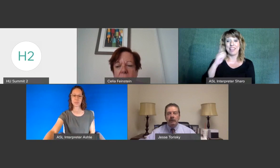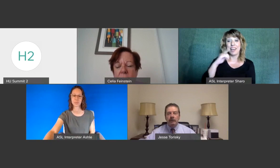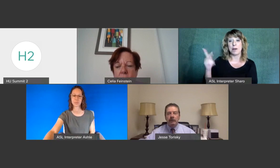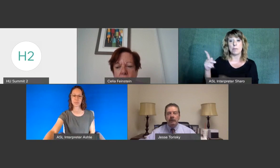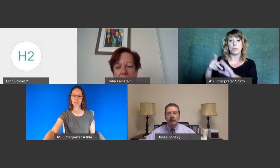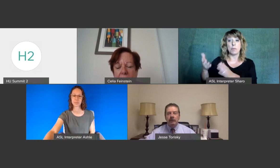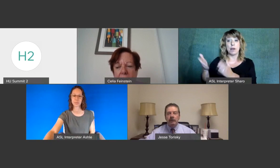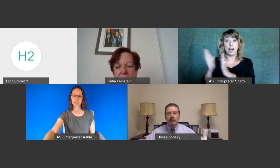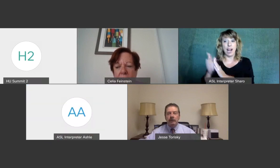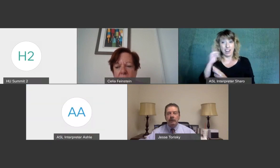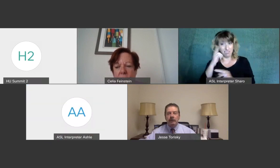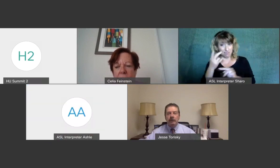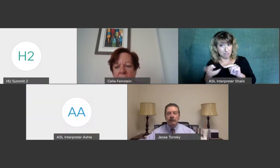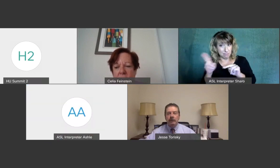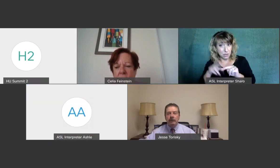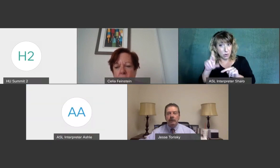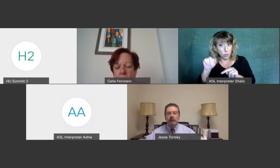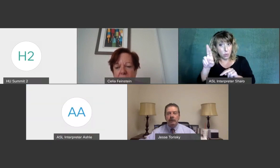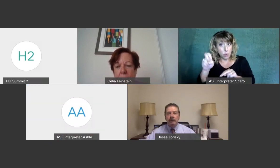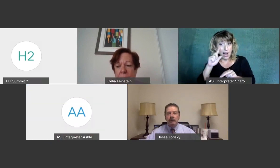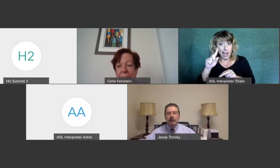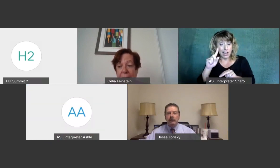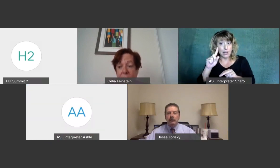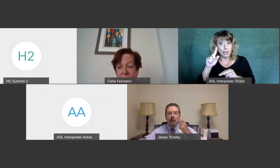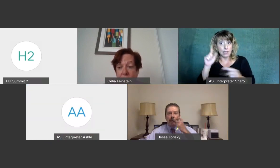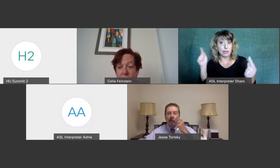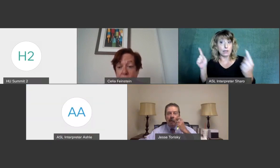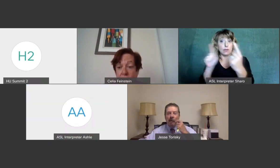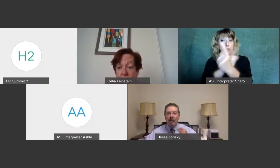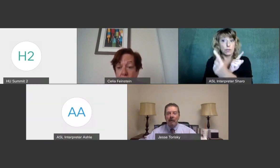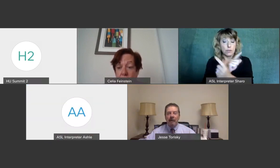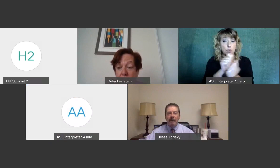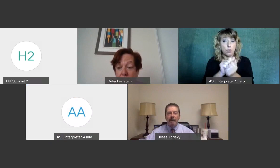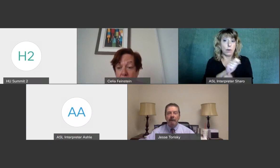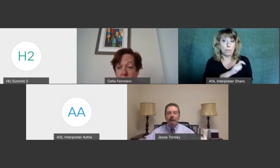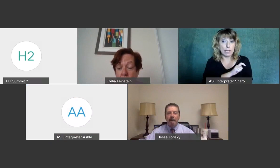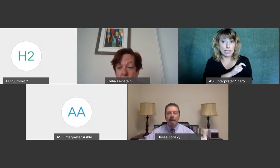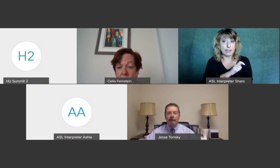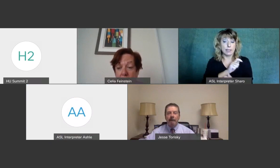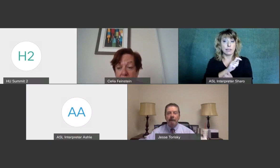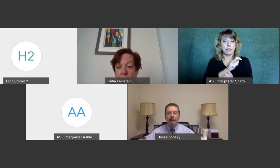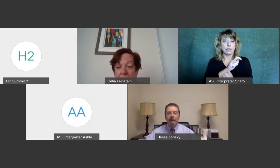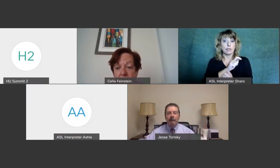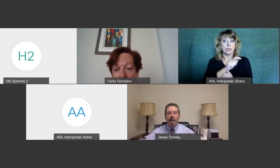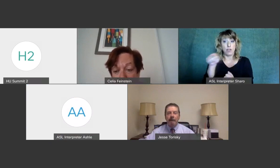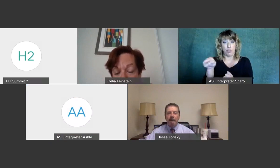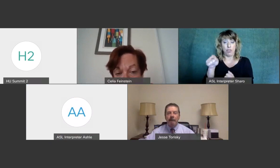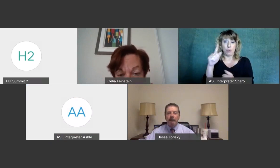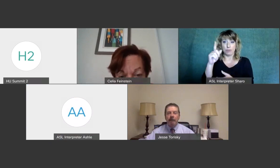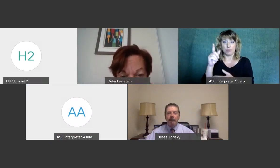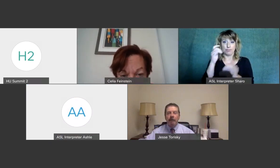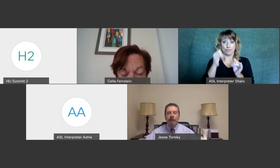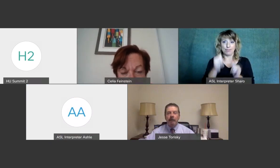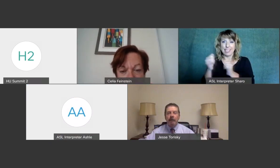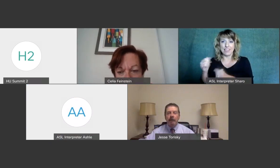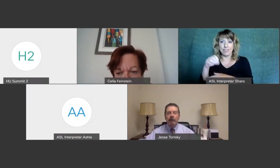increased rate of interaction with police for those individuals on the spectrum who